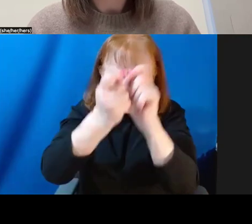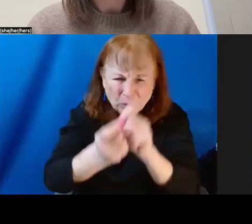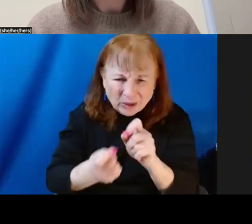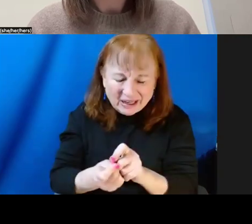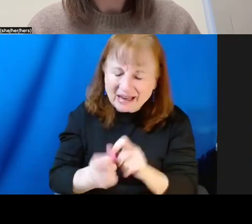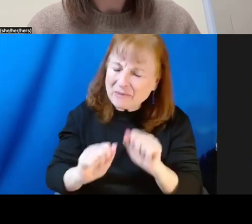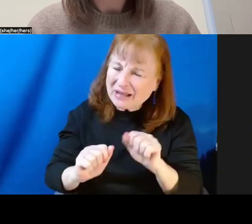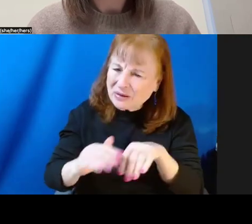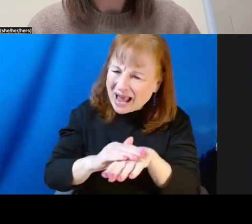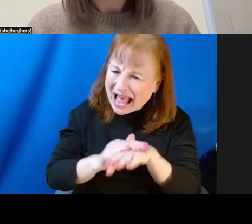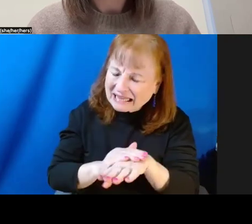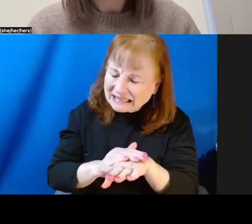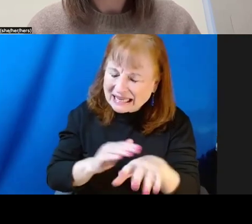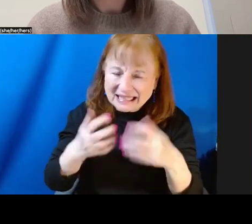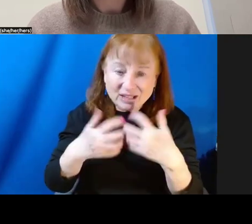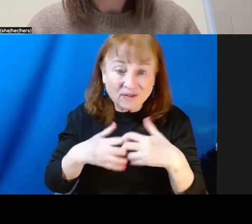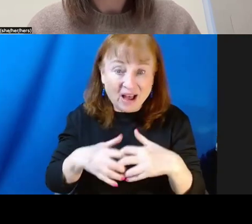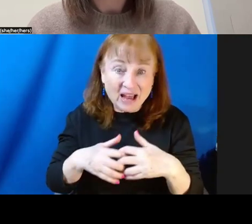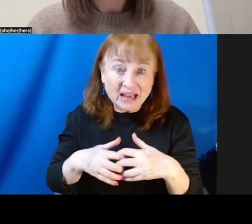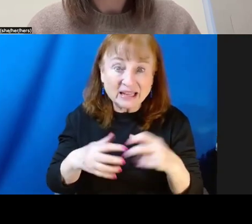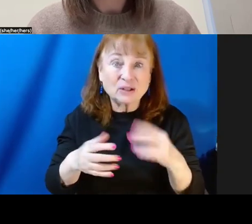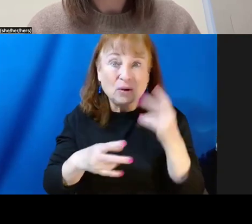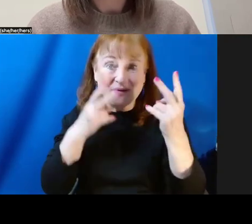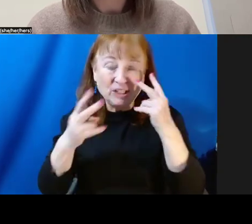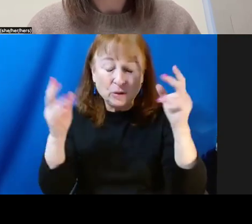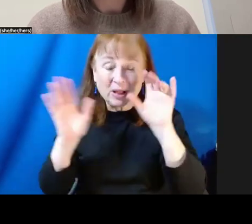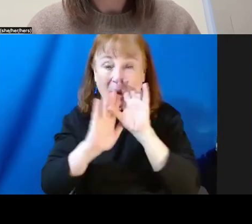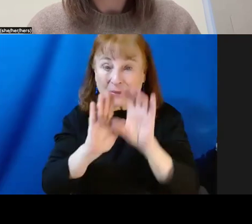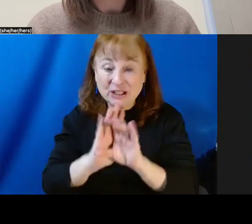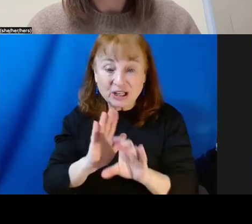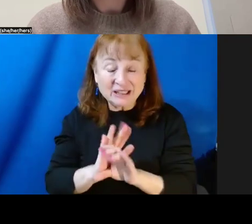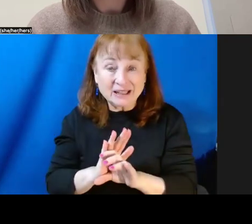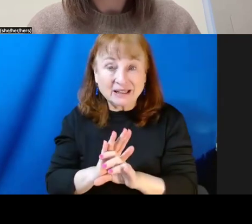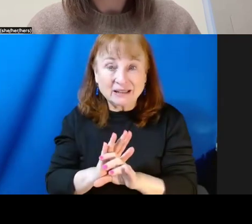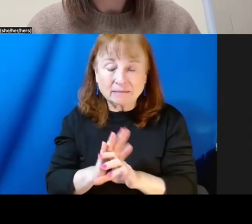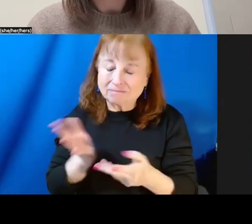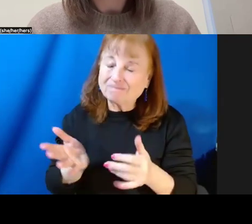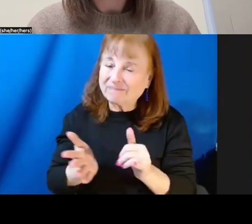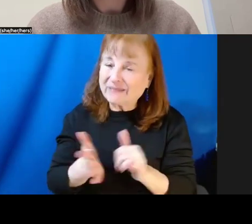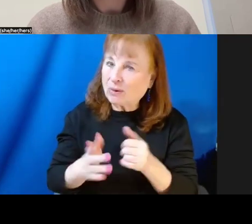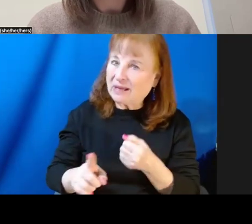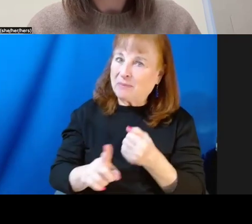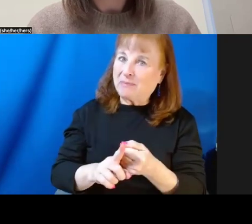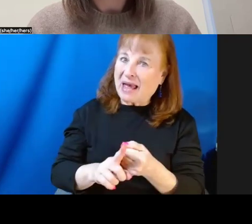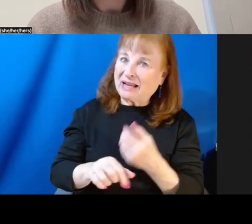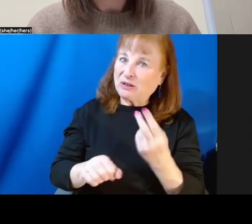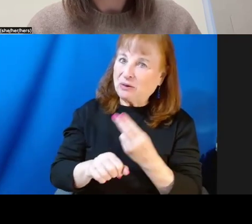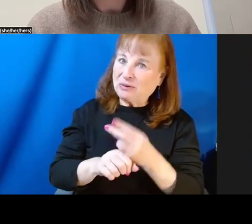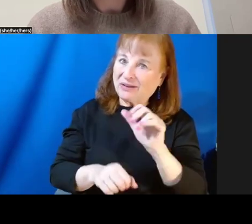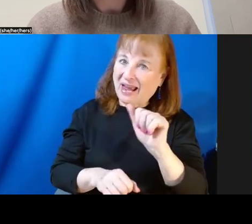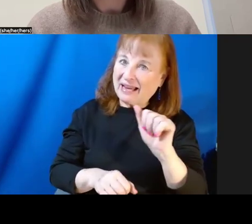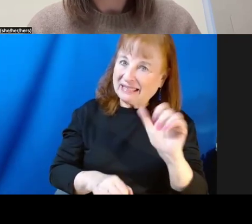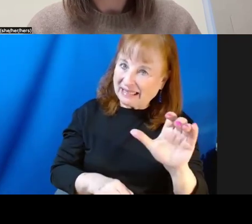access, say, maybe a device or visual images? That's definitely going to impact their use of